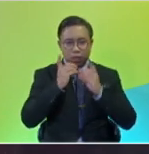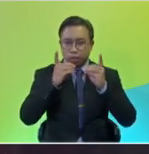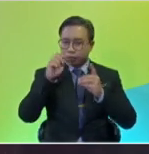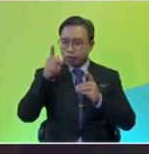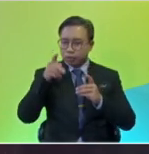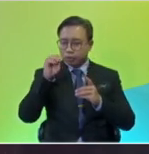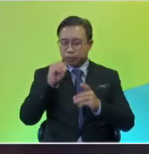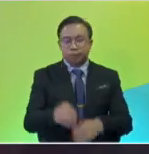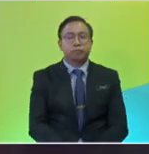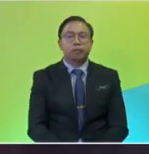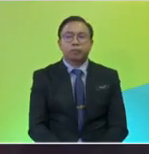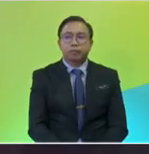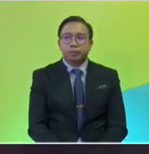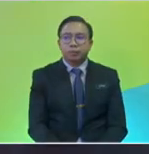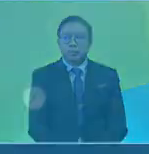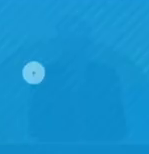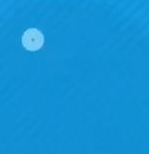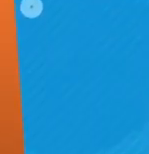KPM.